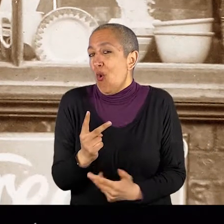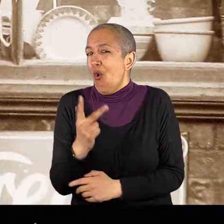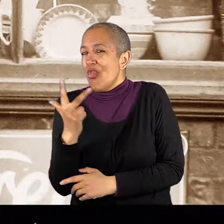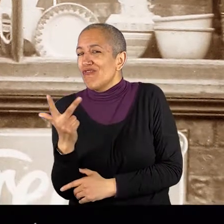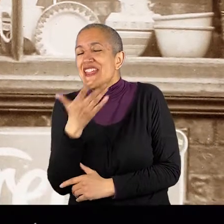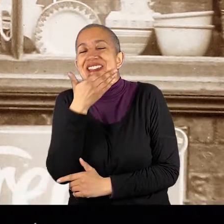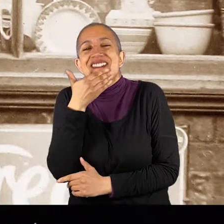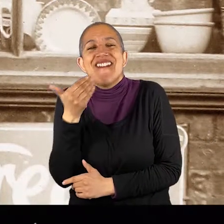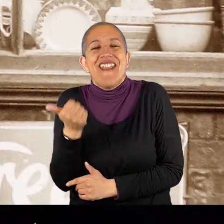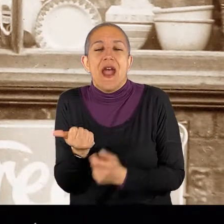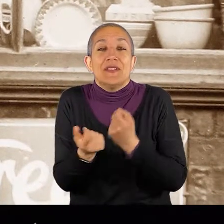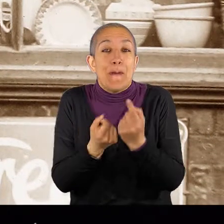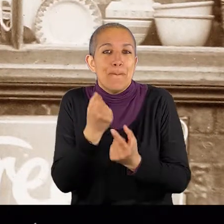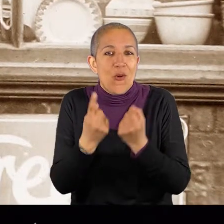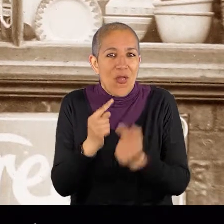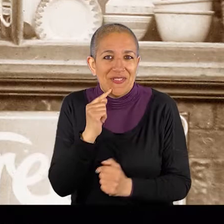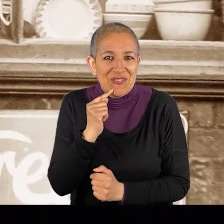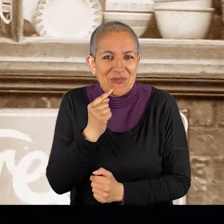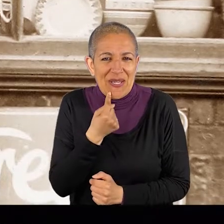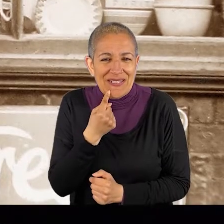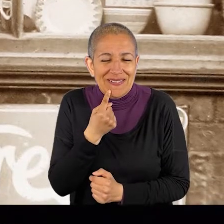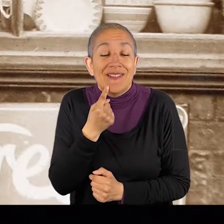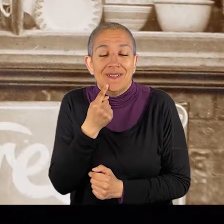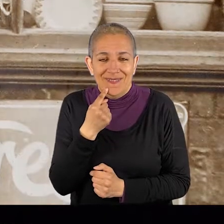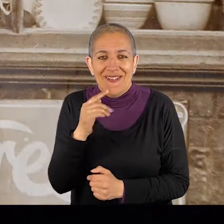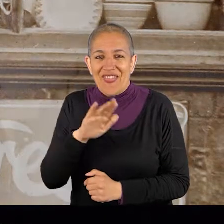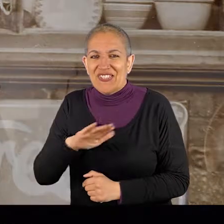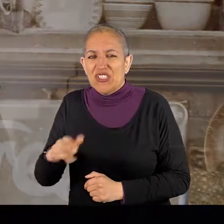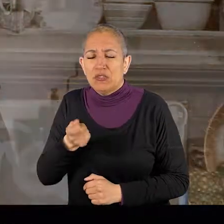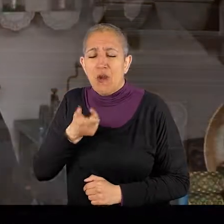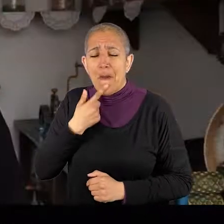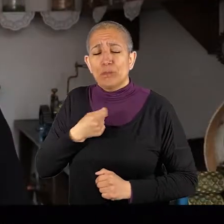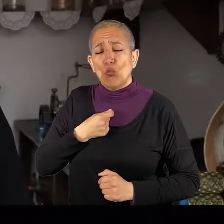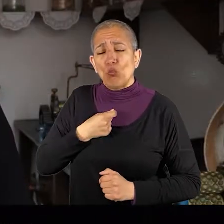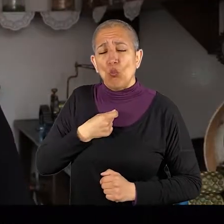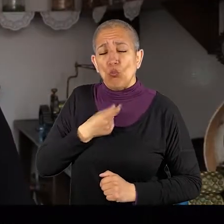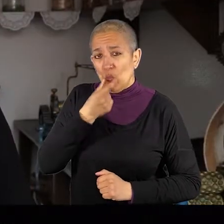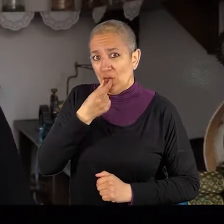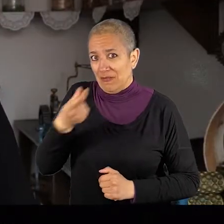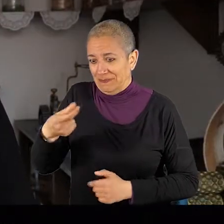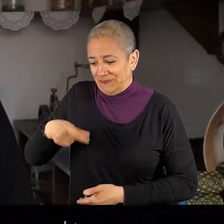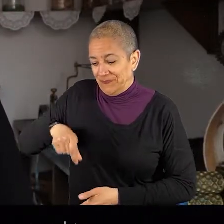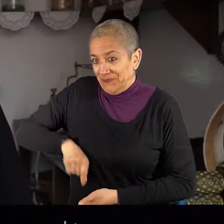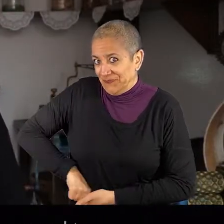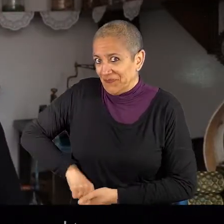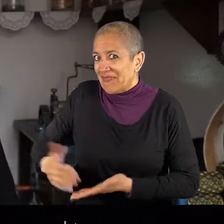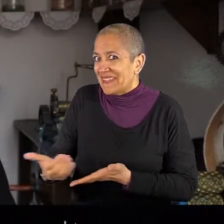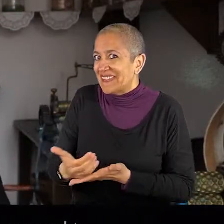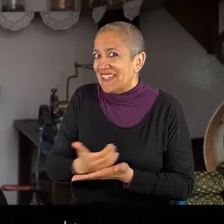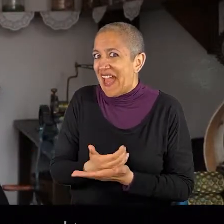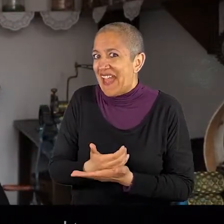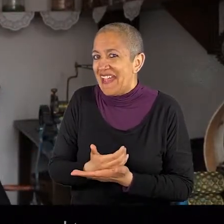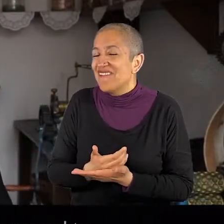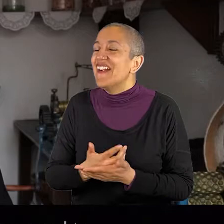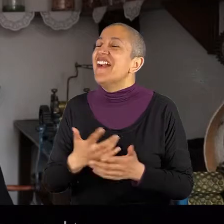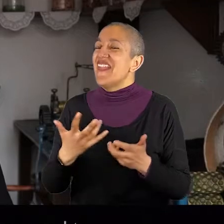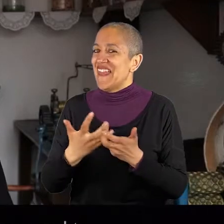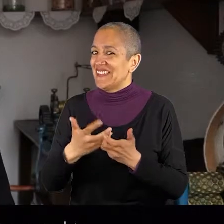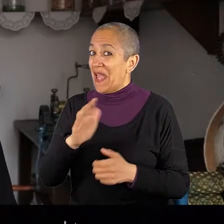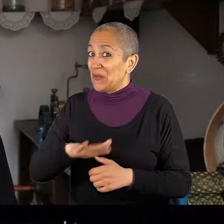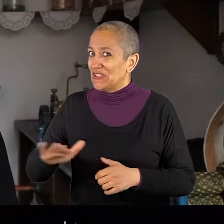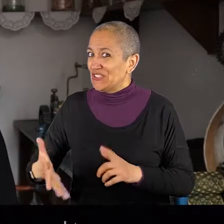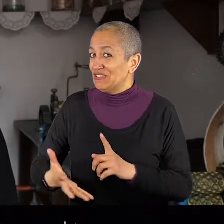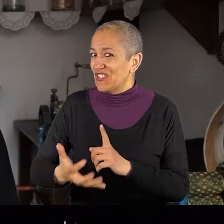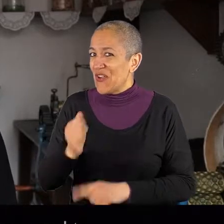small boiled sweets that he'd made, which they would suck and save. So that was the way